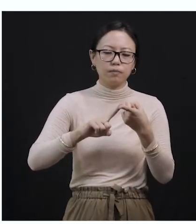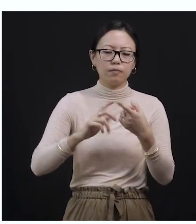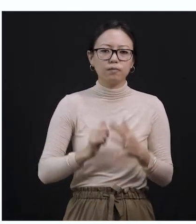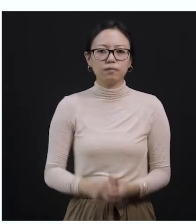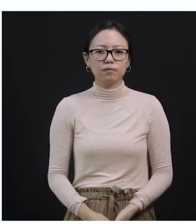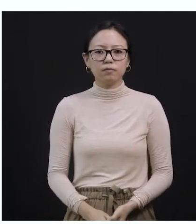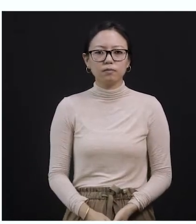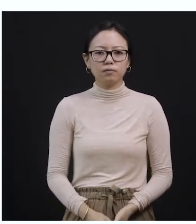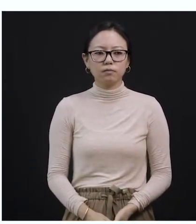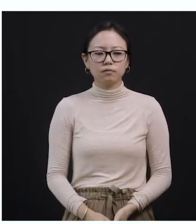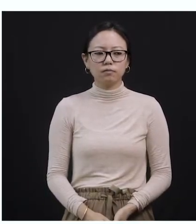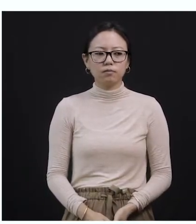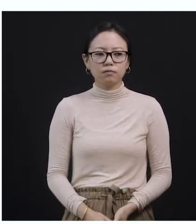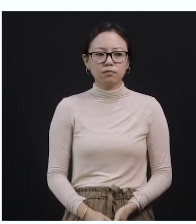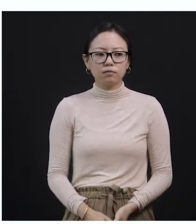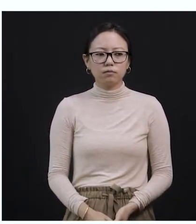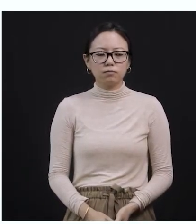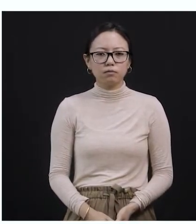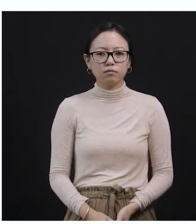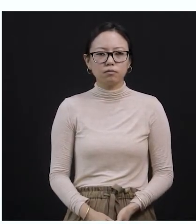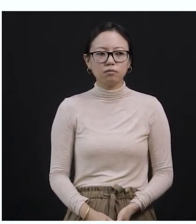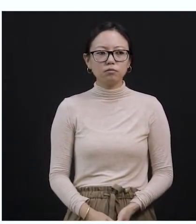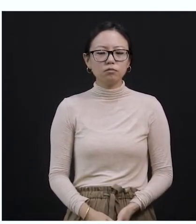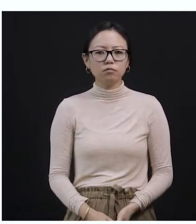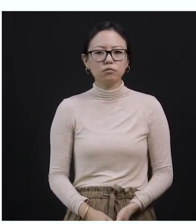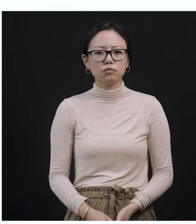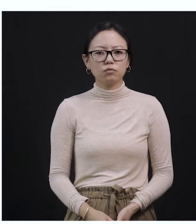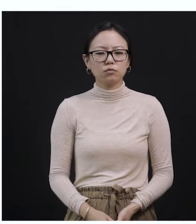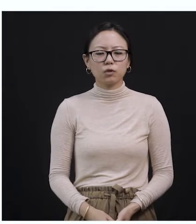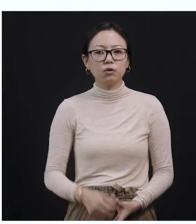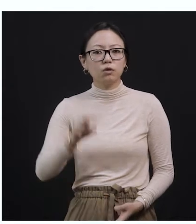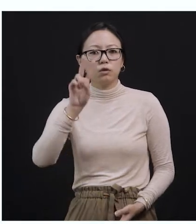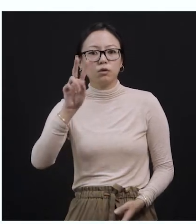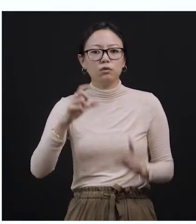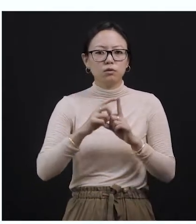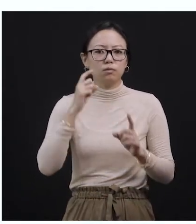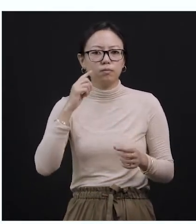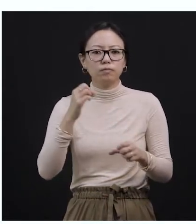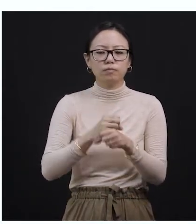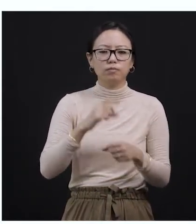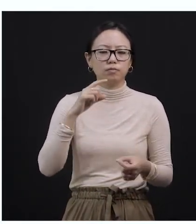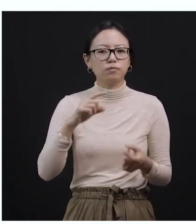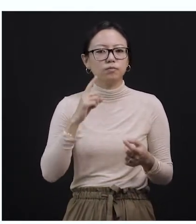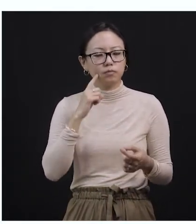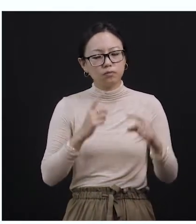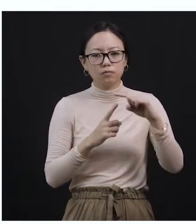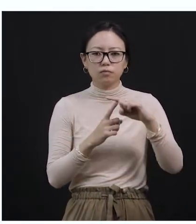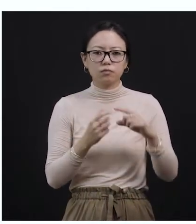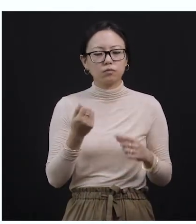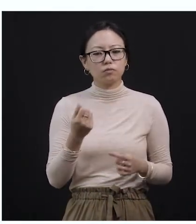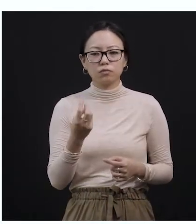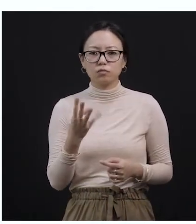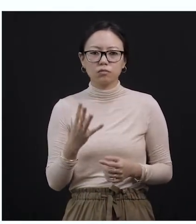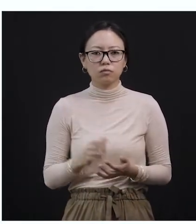THIRTYFIVE. 5. All right. So this is an example of two digit numbers. Now, we also learned about